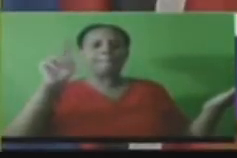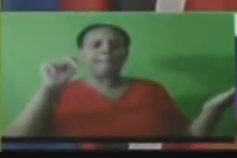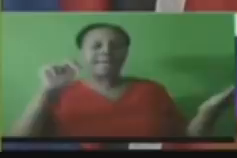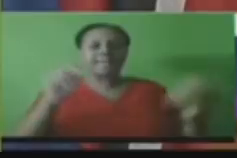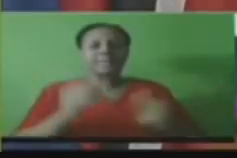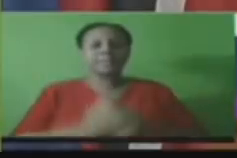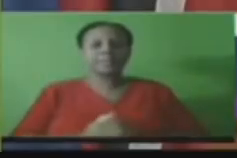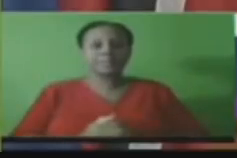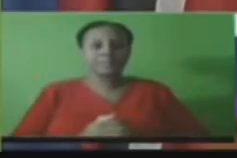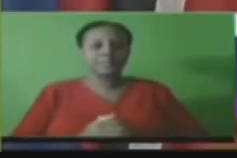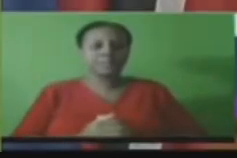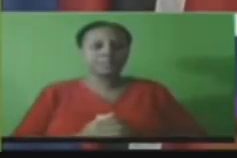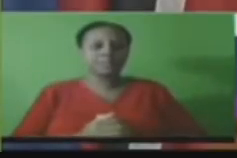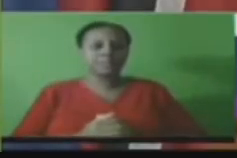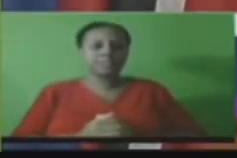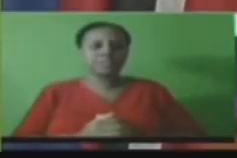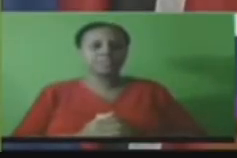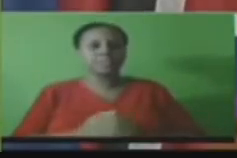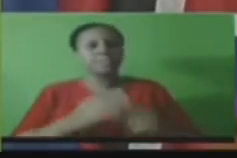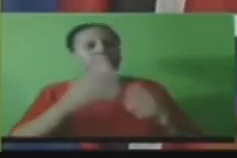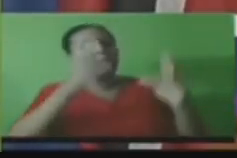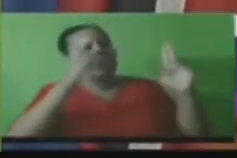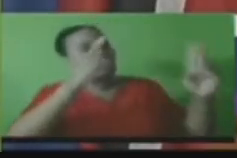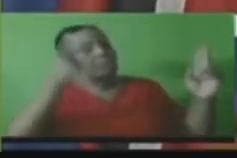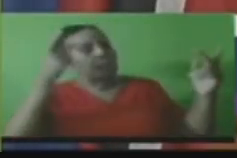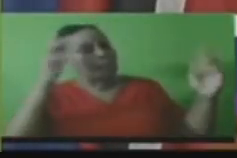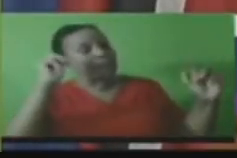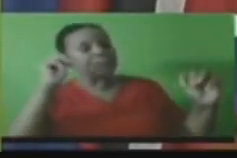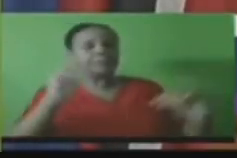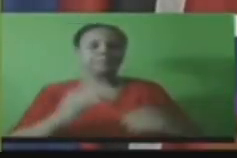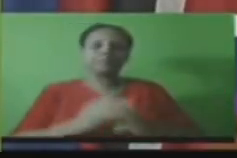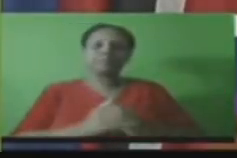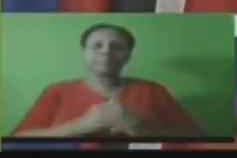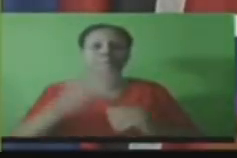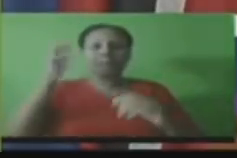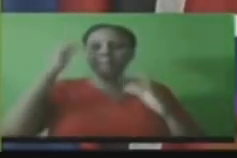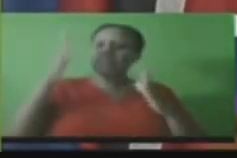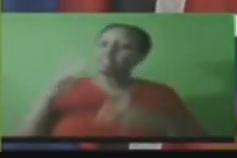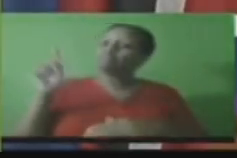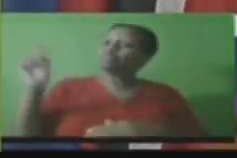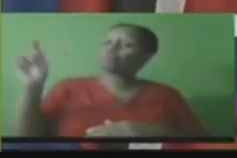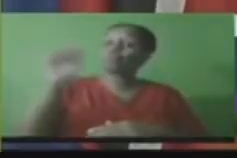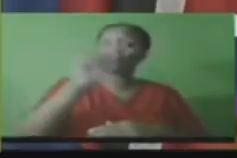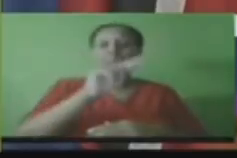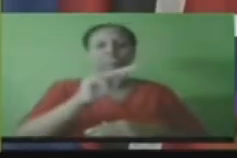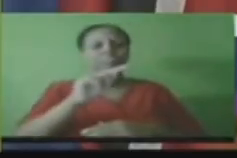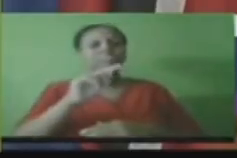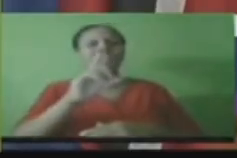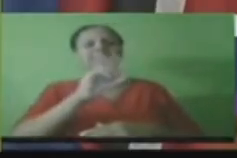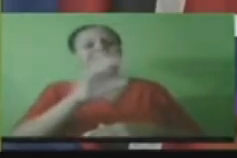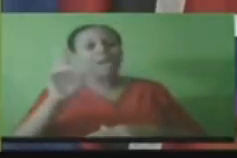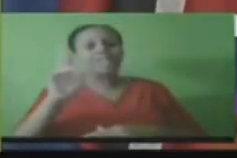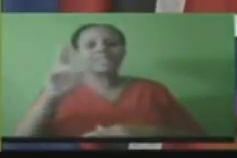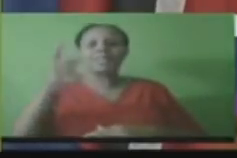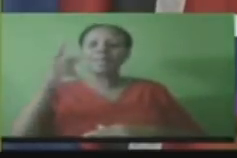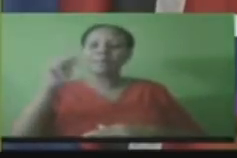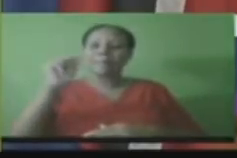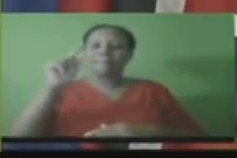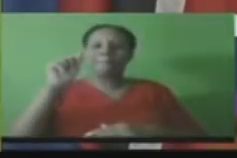Honorable Prime Minister, Ministers, Dr. Pasram, members of the health